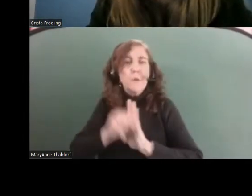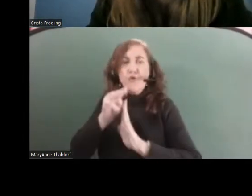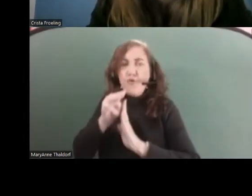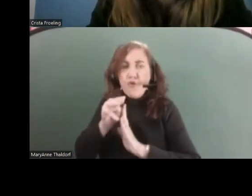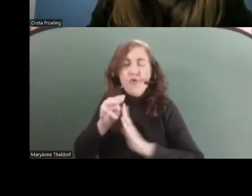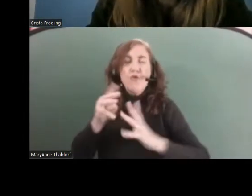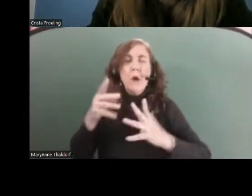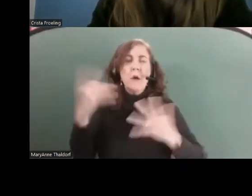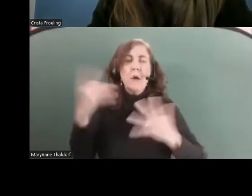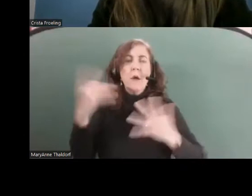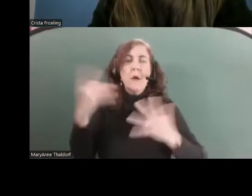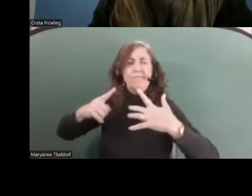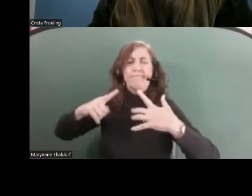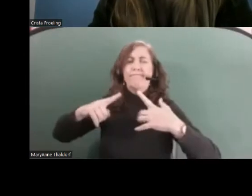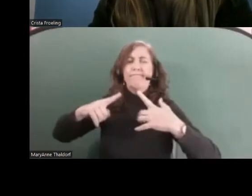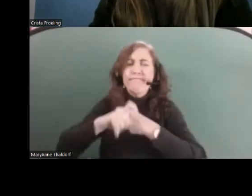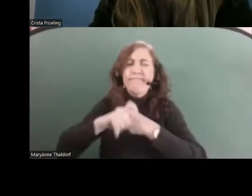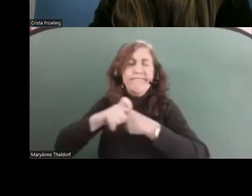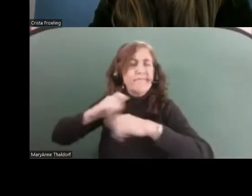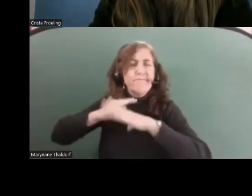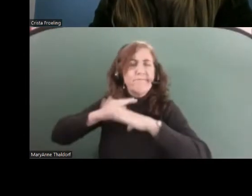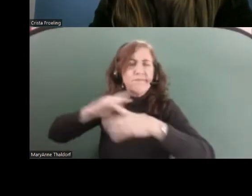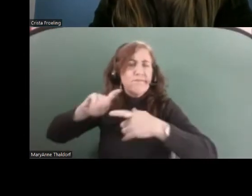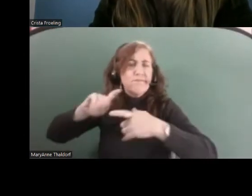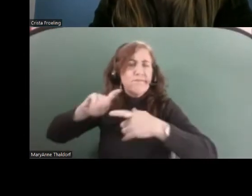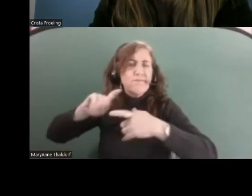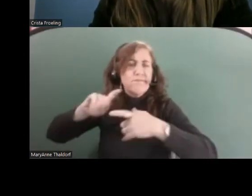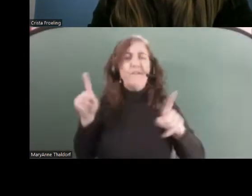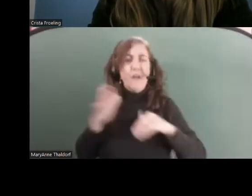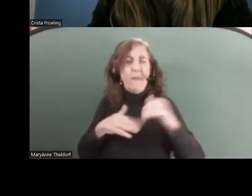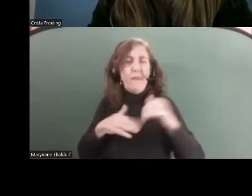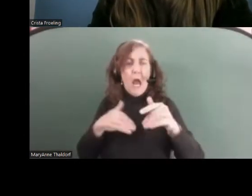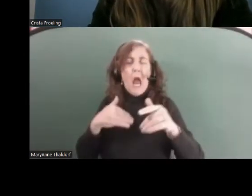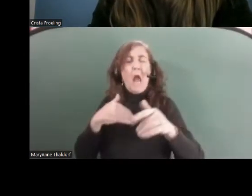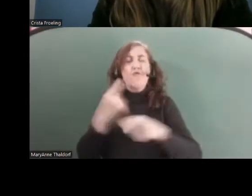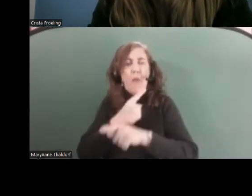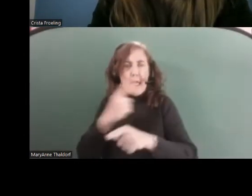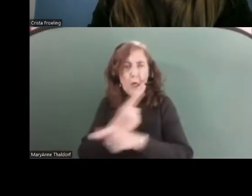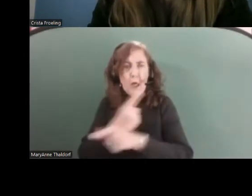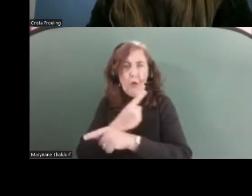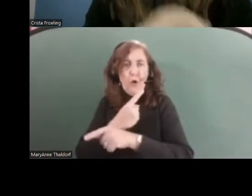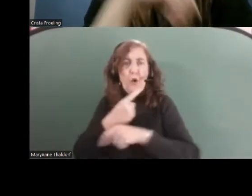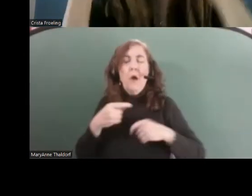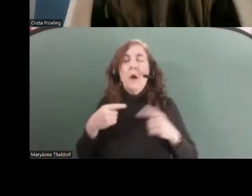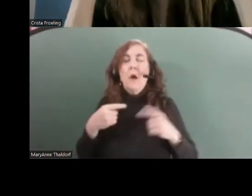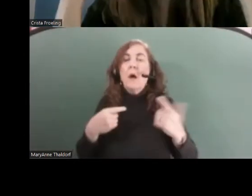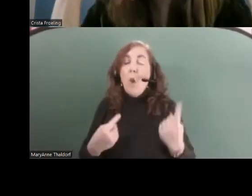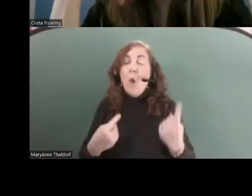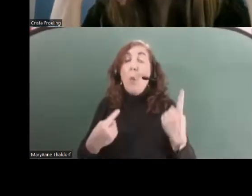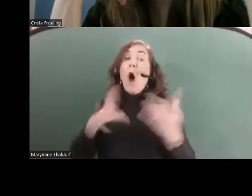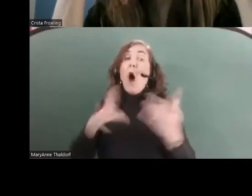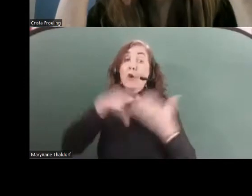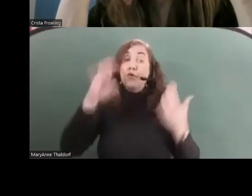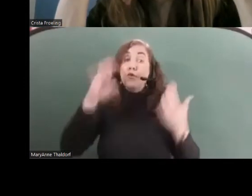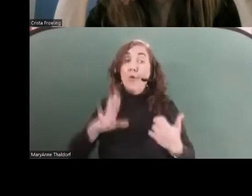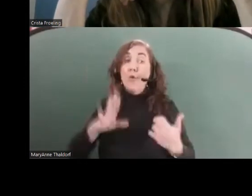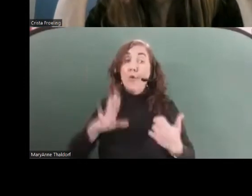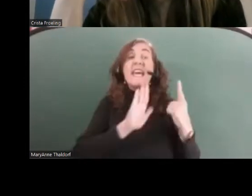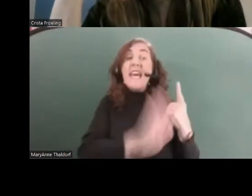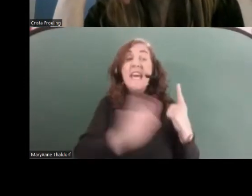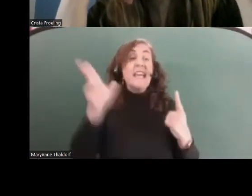it's not very common, but I did know we did have a student that his hearing sensitivity was